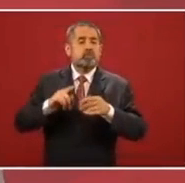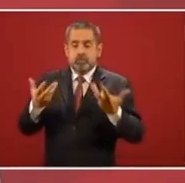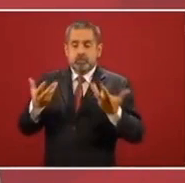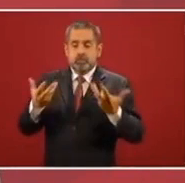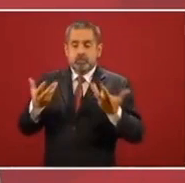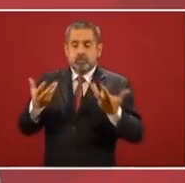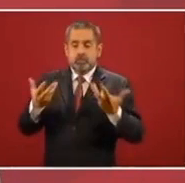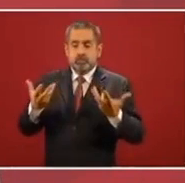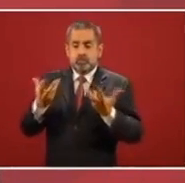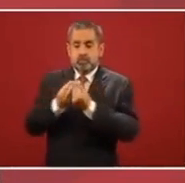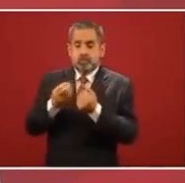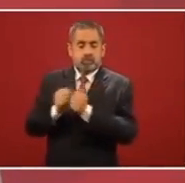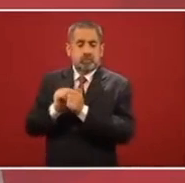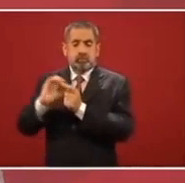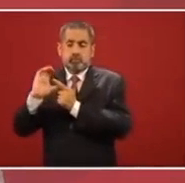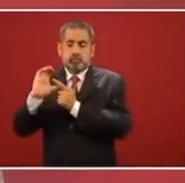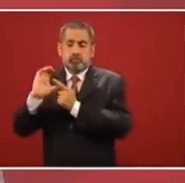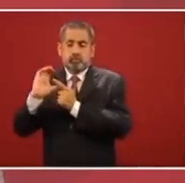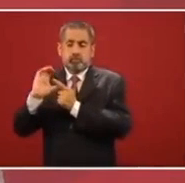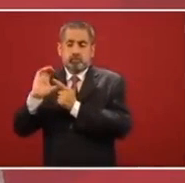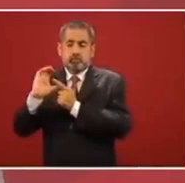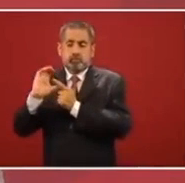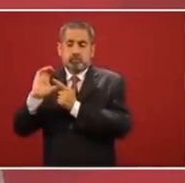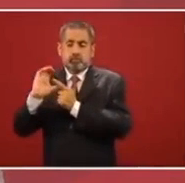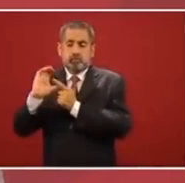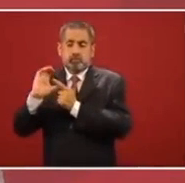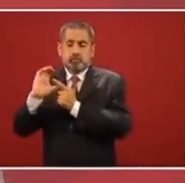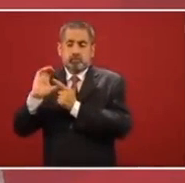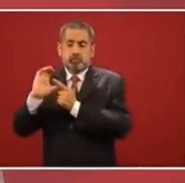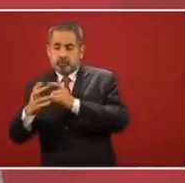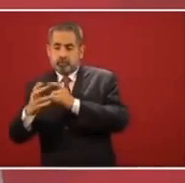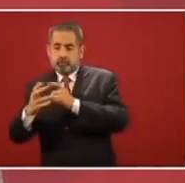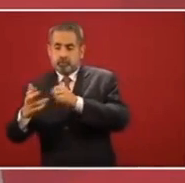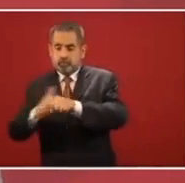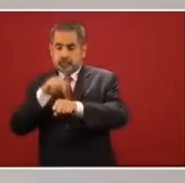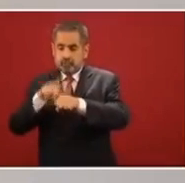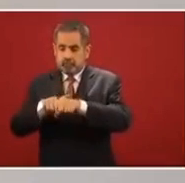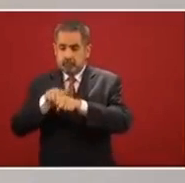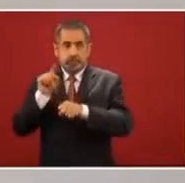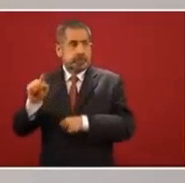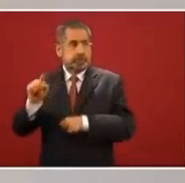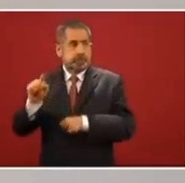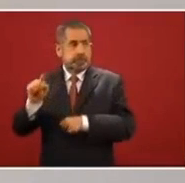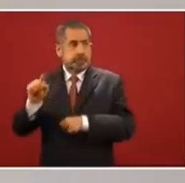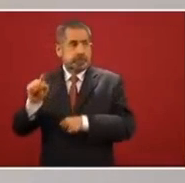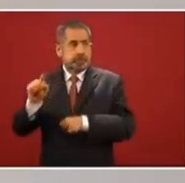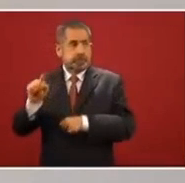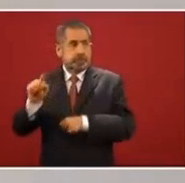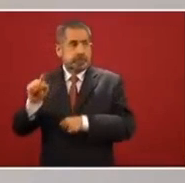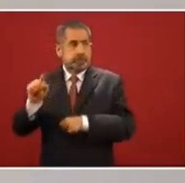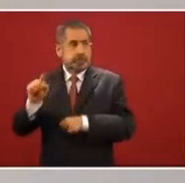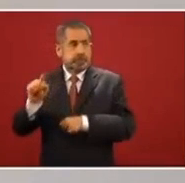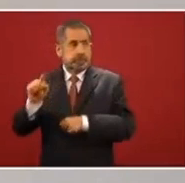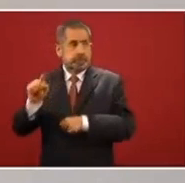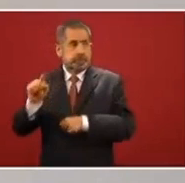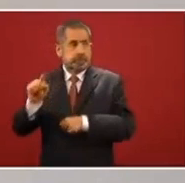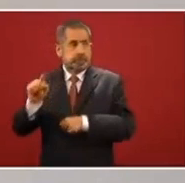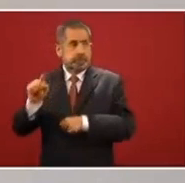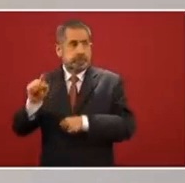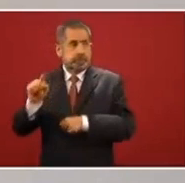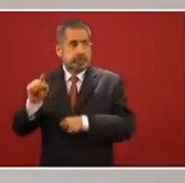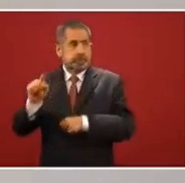together de los comités nacional of the national committees para la seguridad en salud for